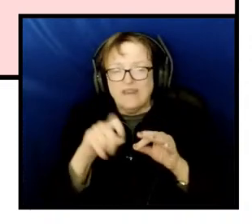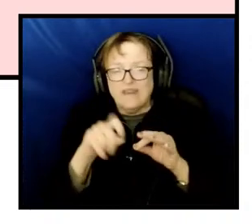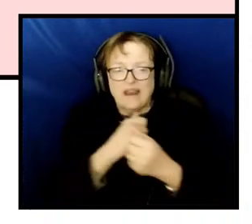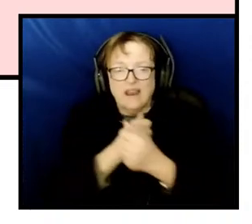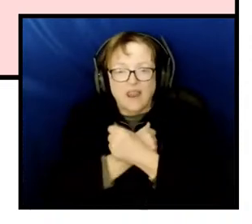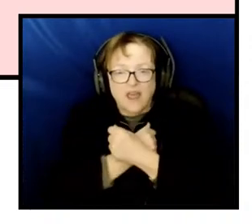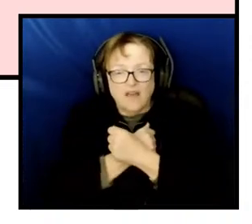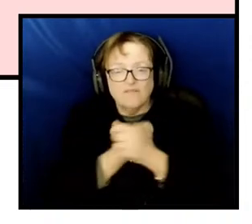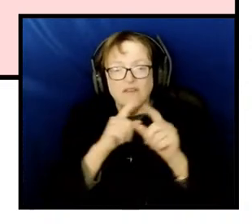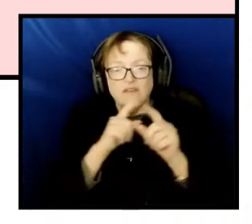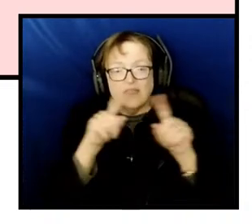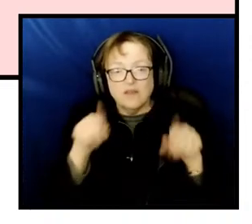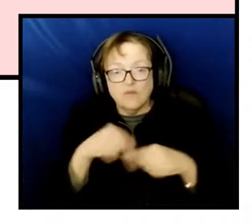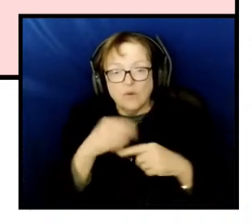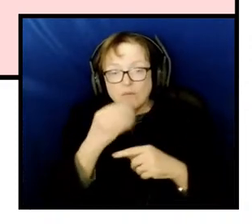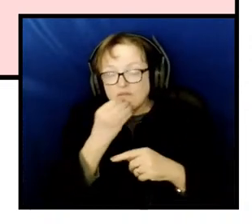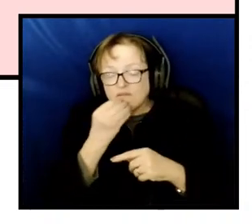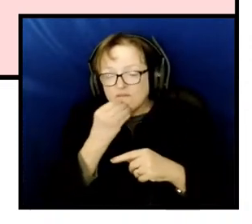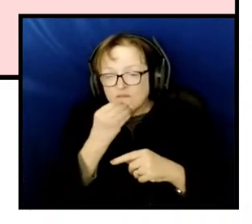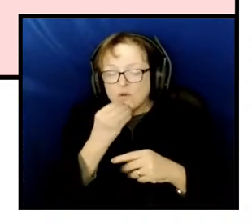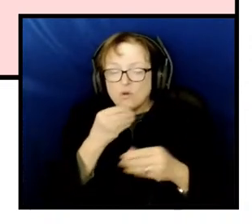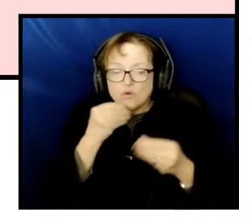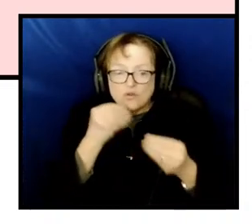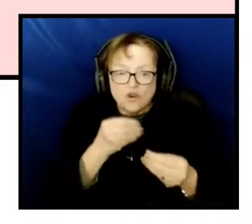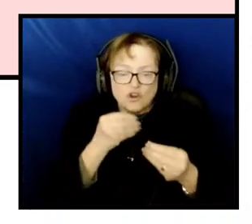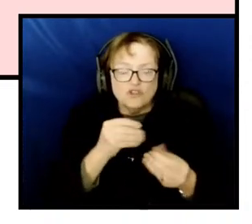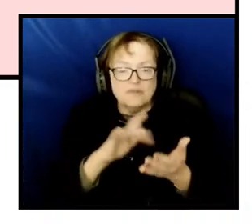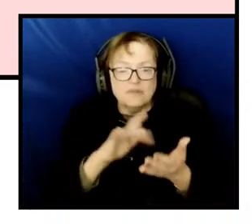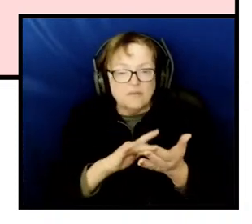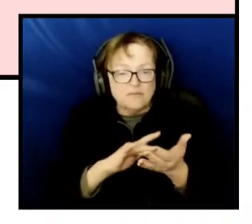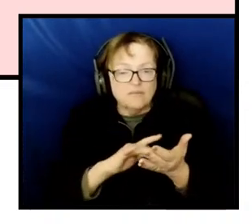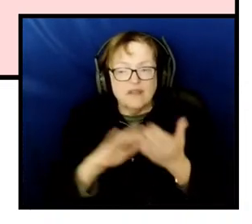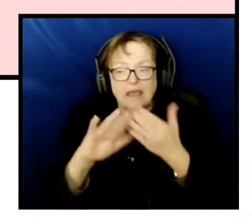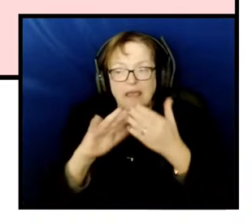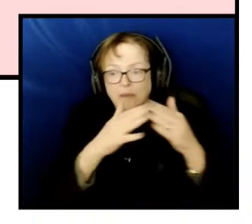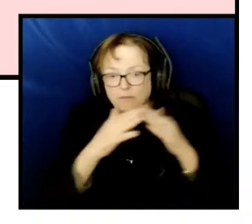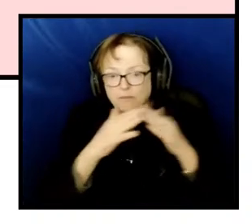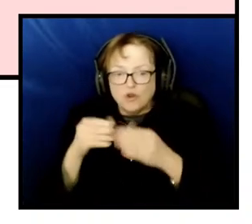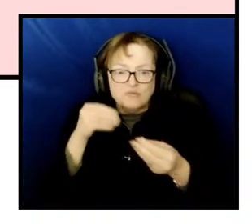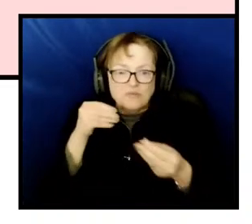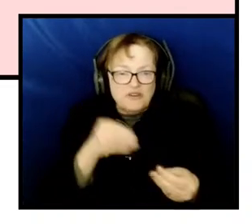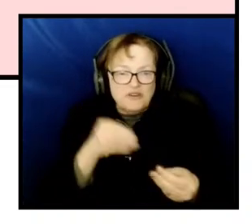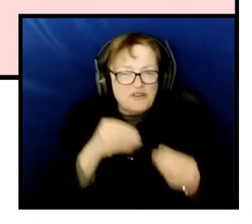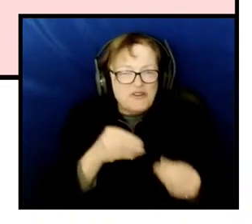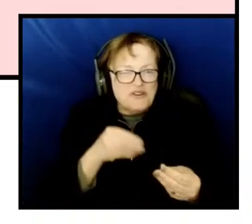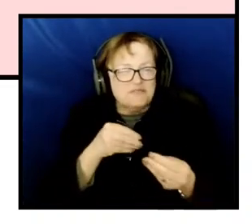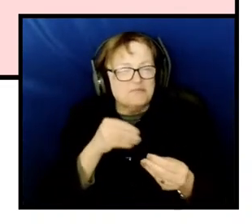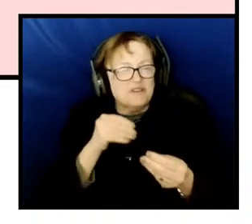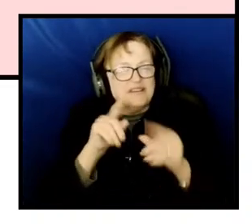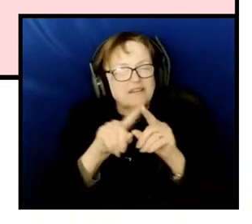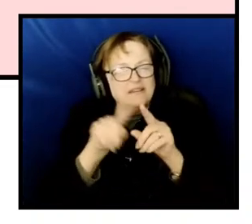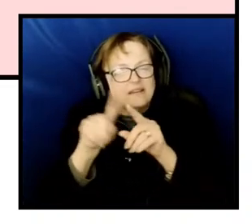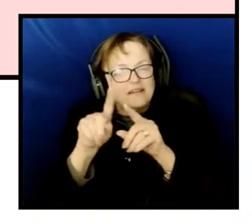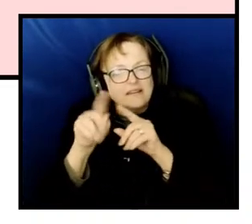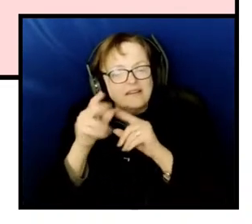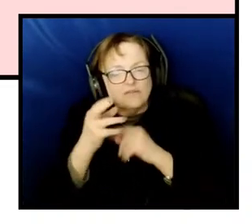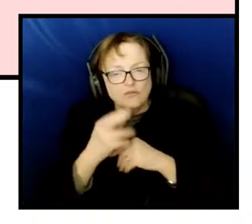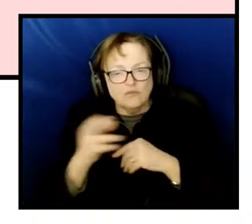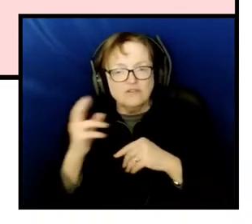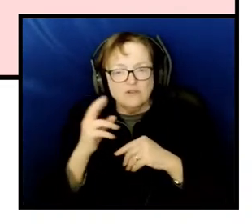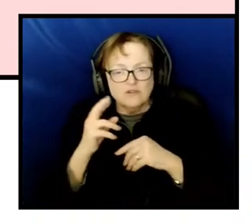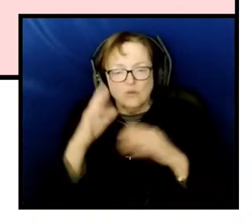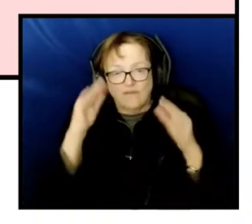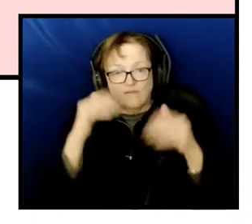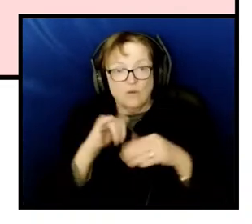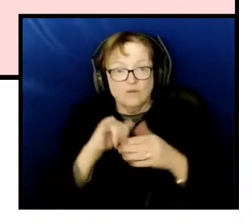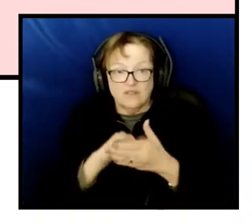form of food is nourishment, medicine is nourishment, community is nourishment, resources is nourishment. So we focus a lot on